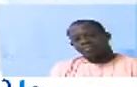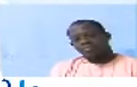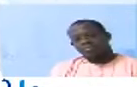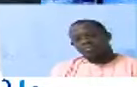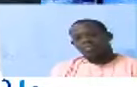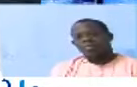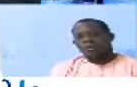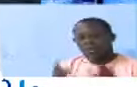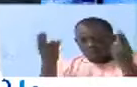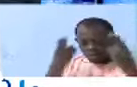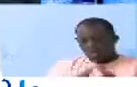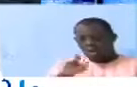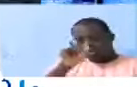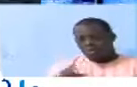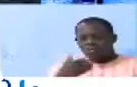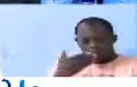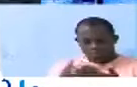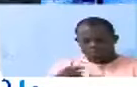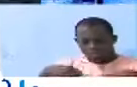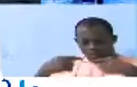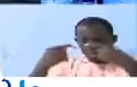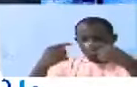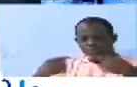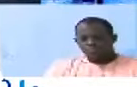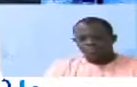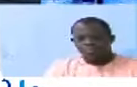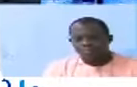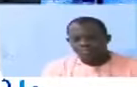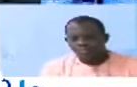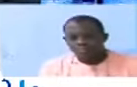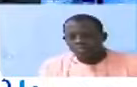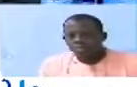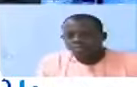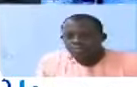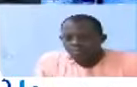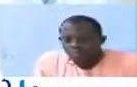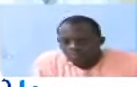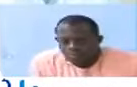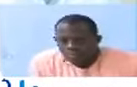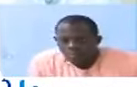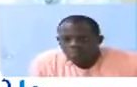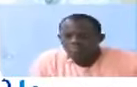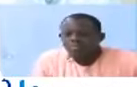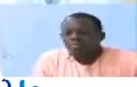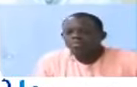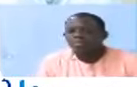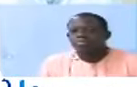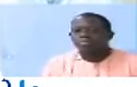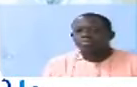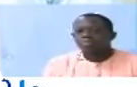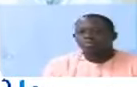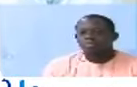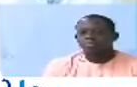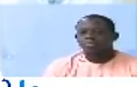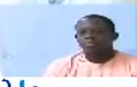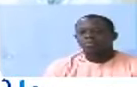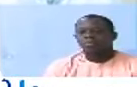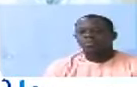Council, please continue. Sorry. Thank you very much. I think that's an answer. At some point, we talked about the